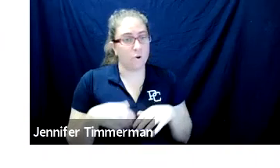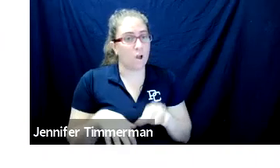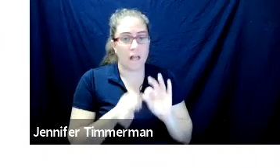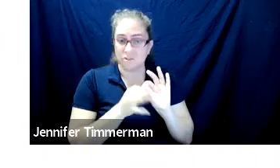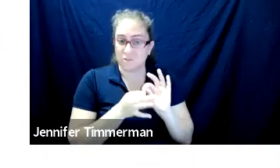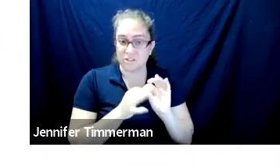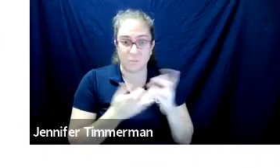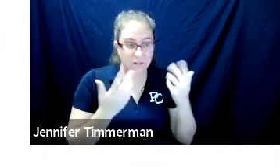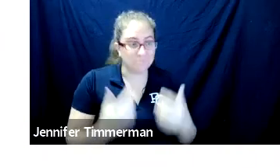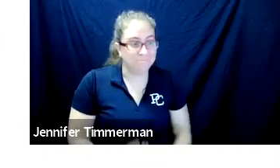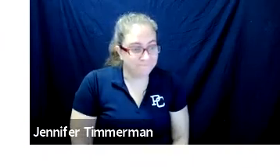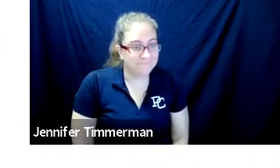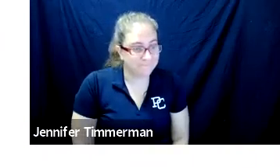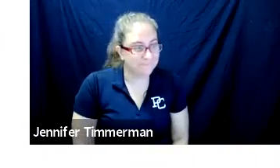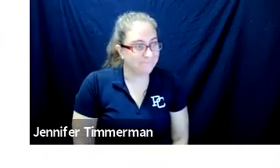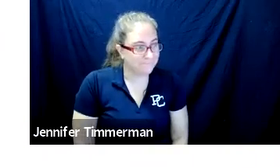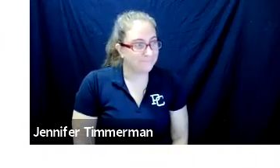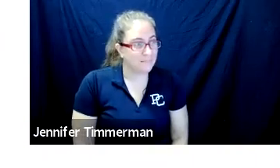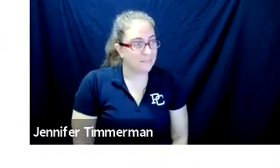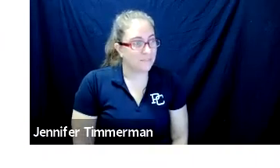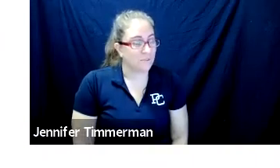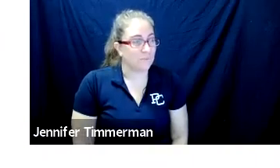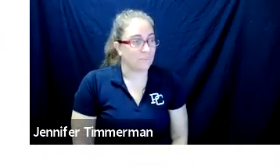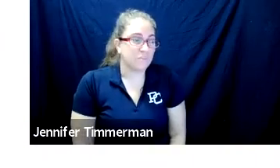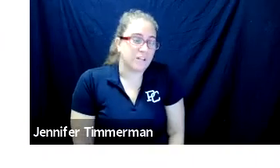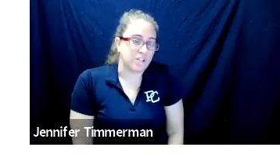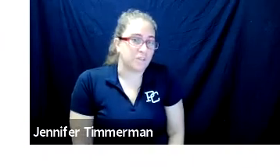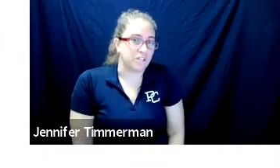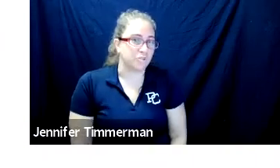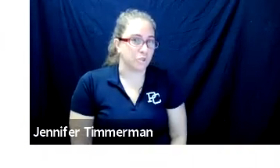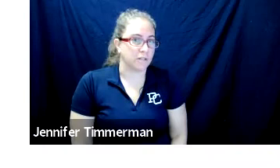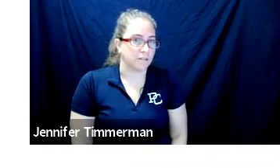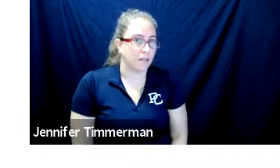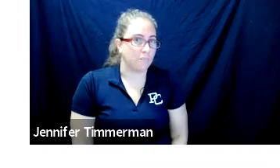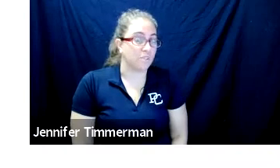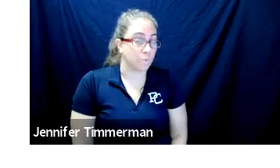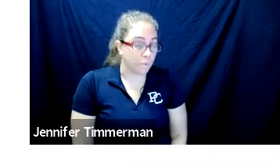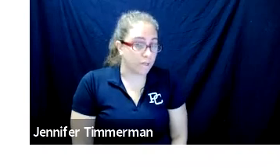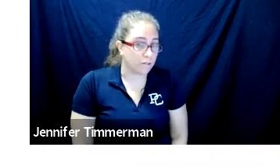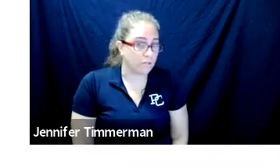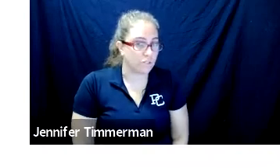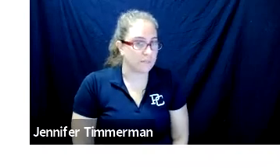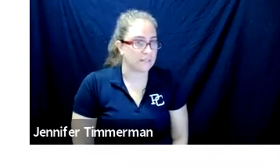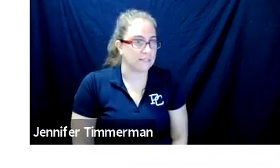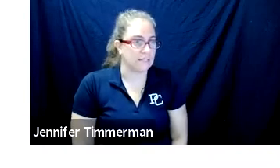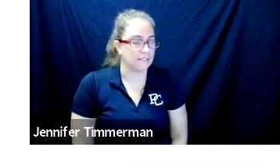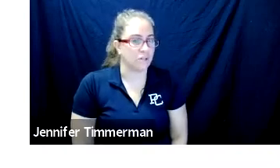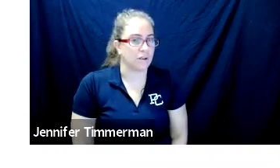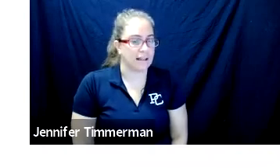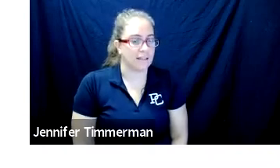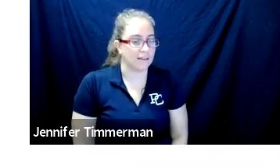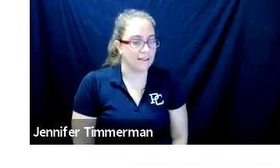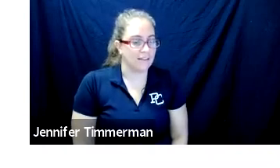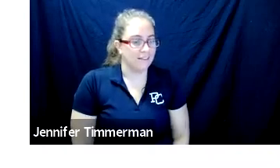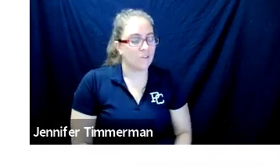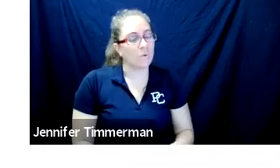make the phone call, I do the interpreting. So that's what I generally do during the school year, just because it's easier and